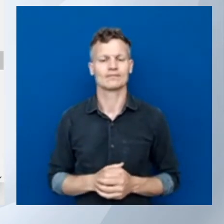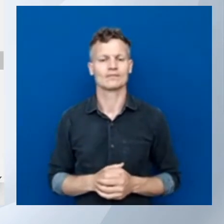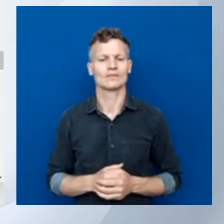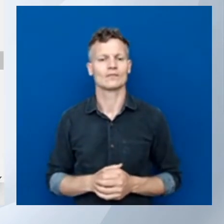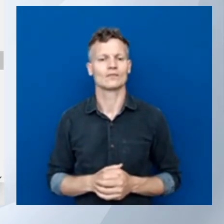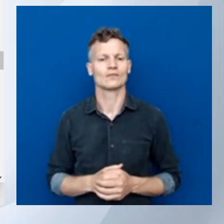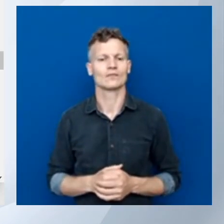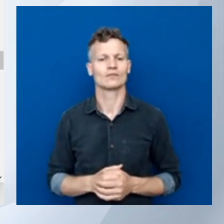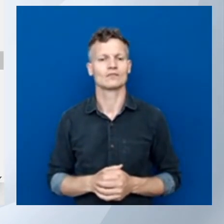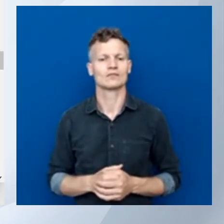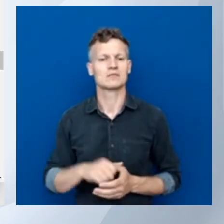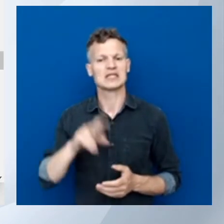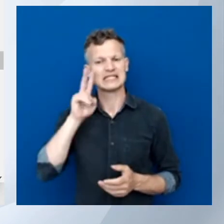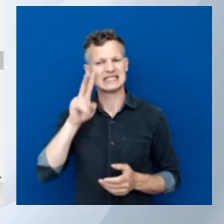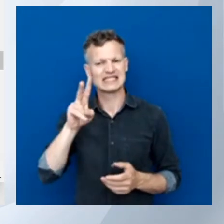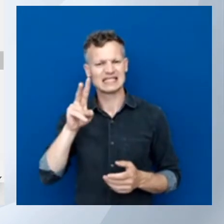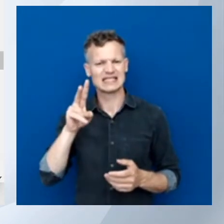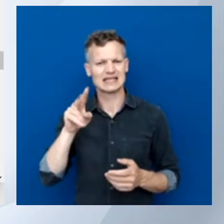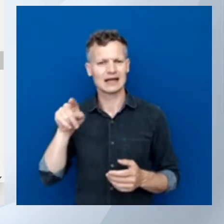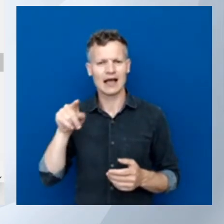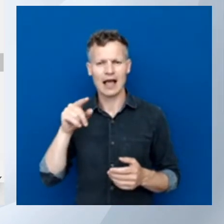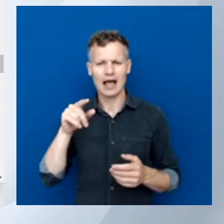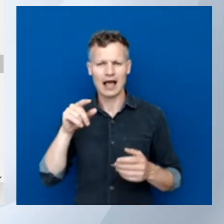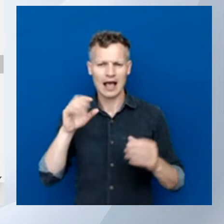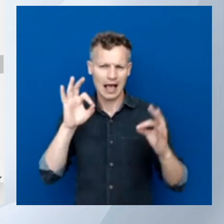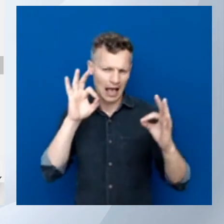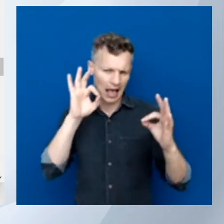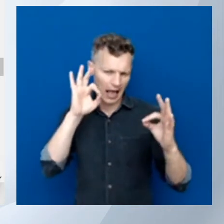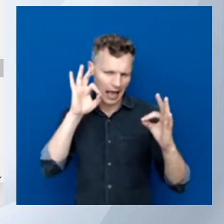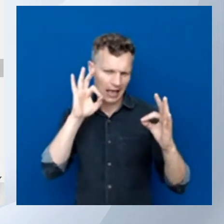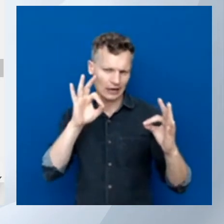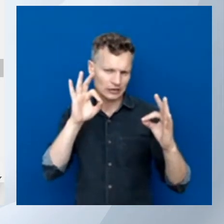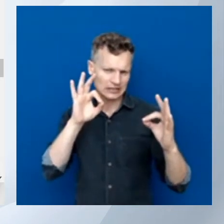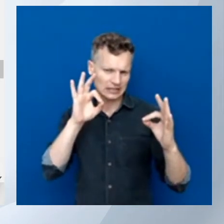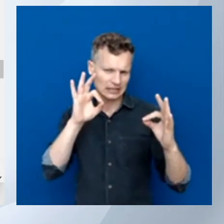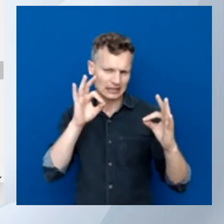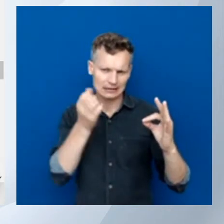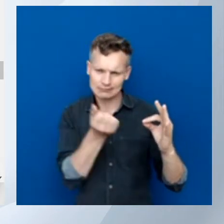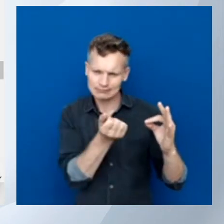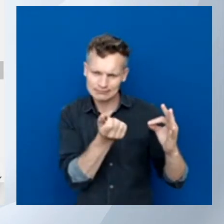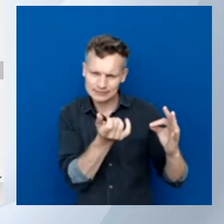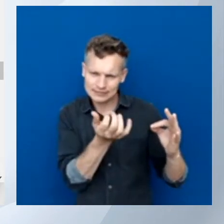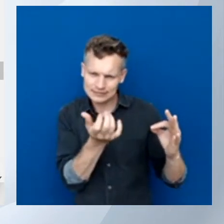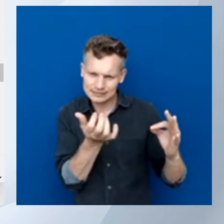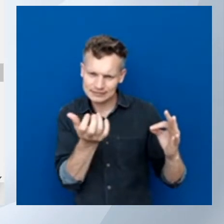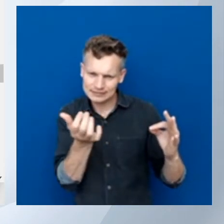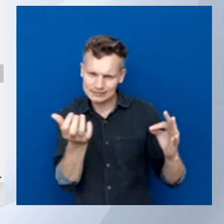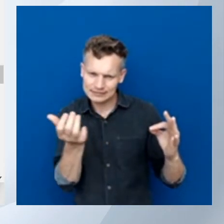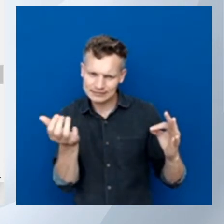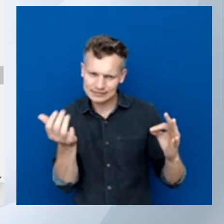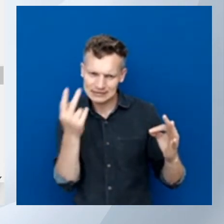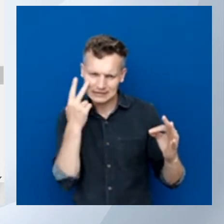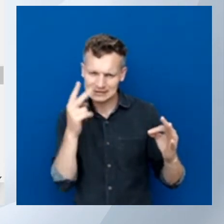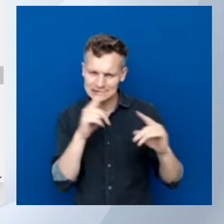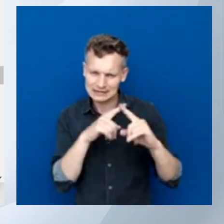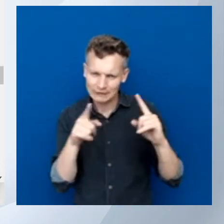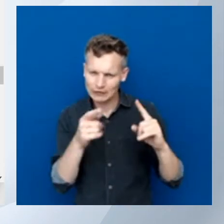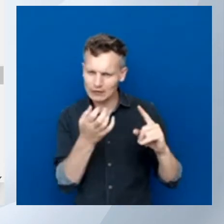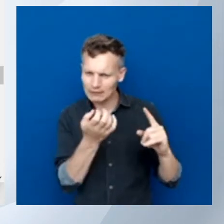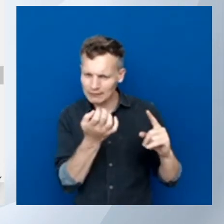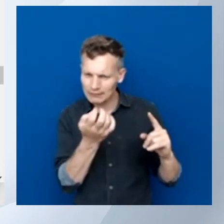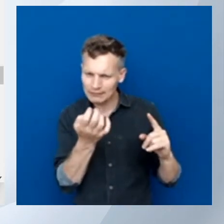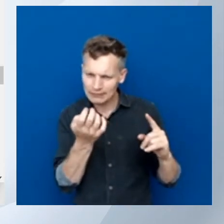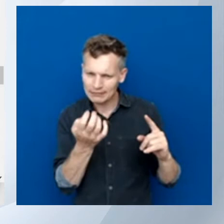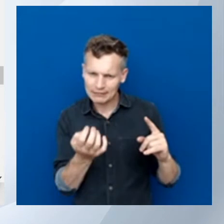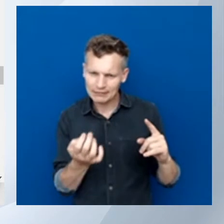accuracy report. And we can see the different scores, how the accuracy looks like, and so on. You